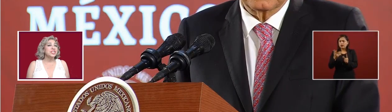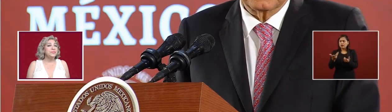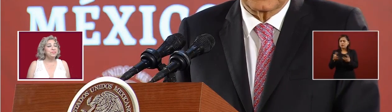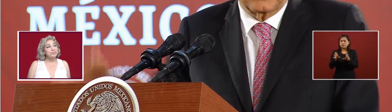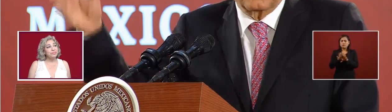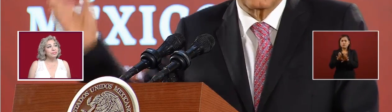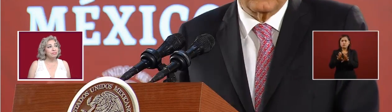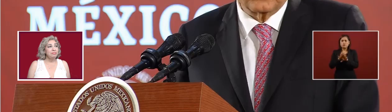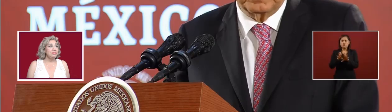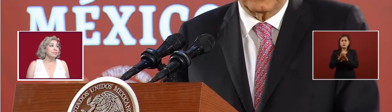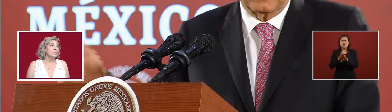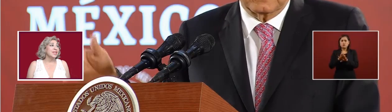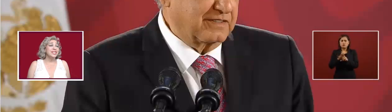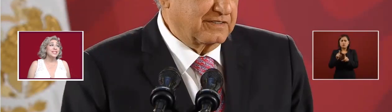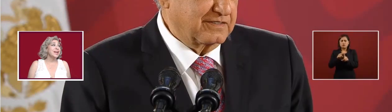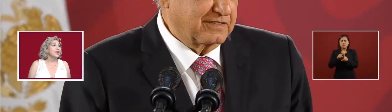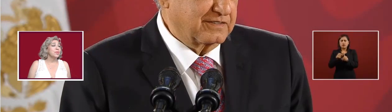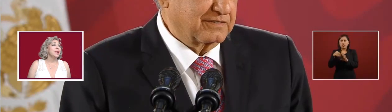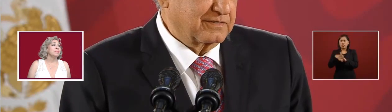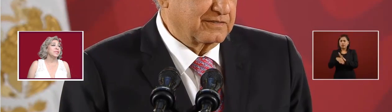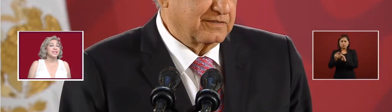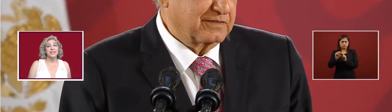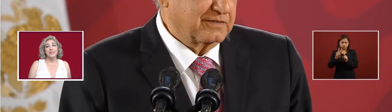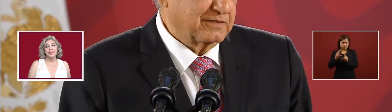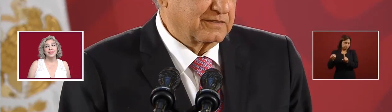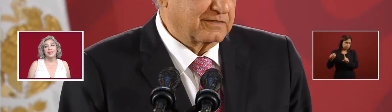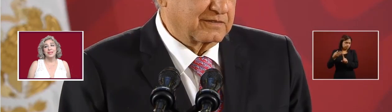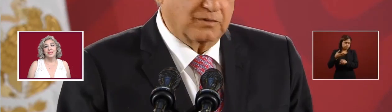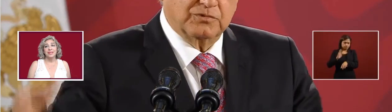rich. She's not corrupt.